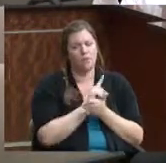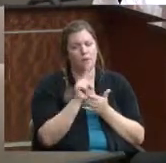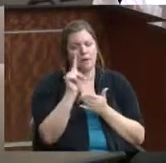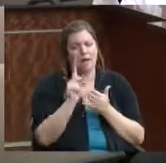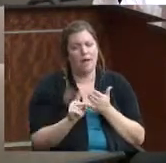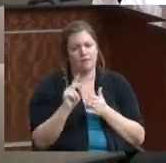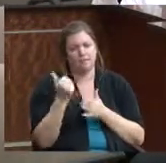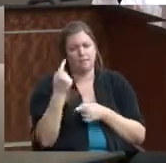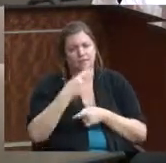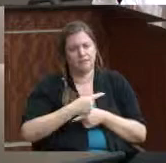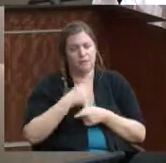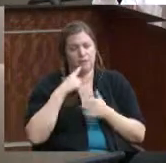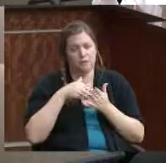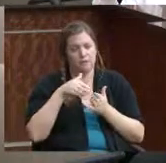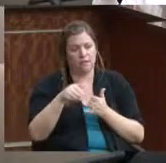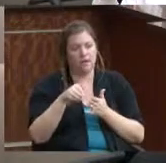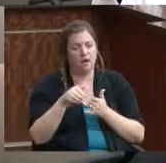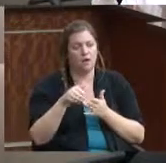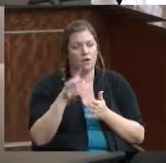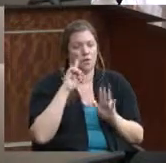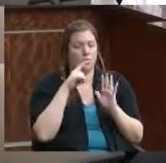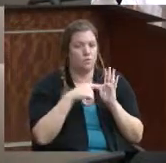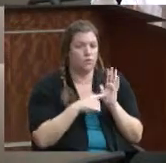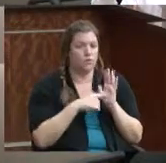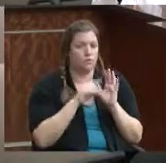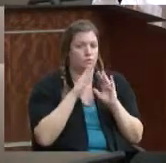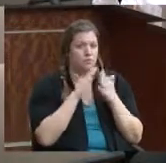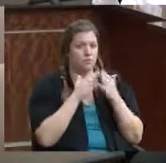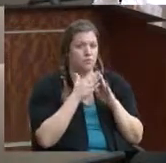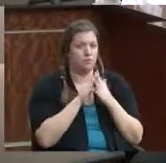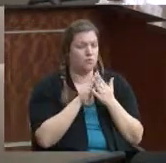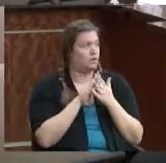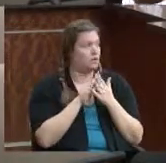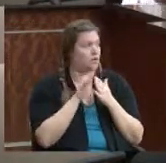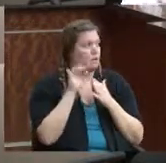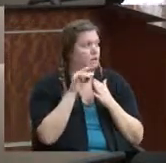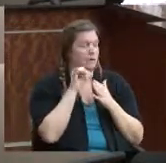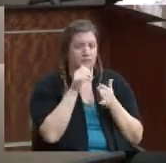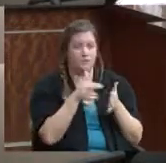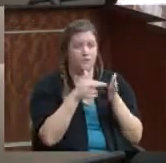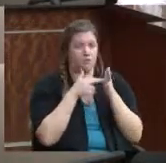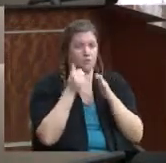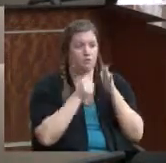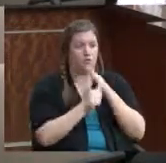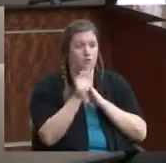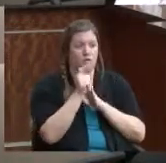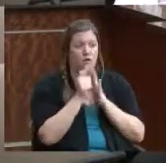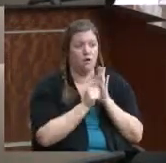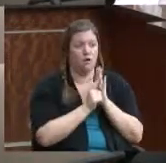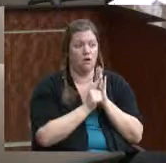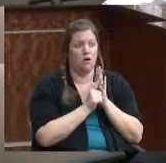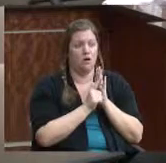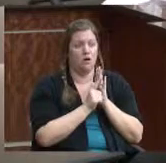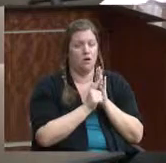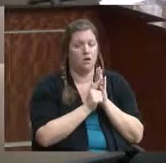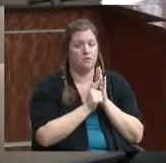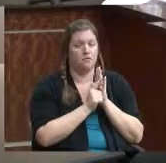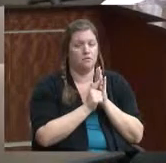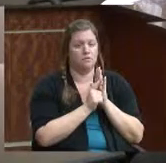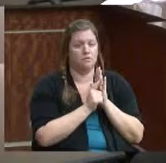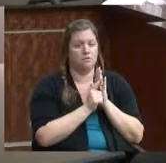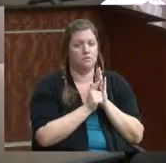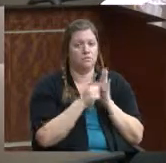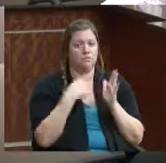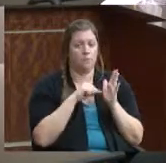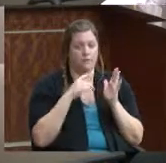a week and a half, 10 days, we sent out the notification to the community, which is not a requirement under the law, albeit